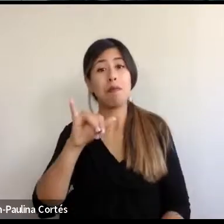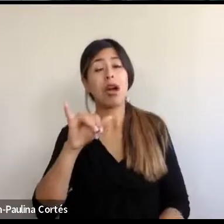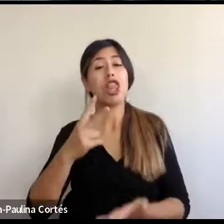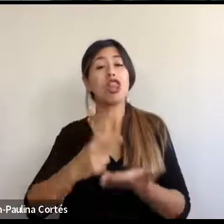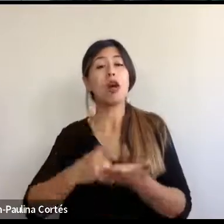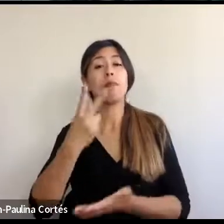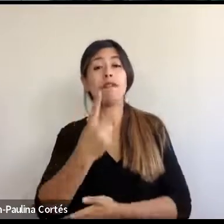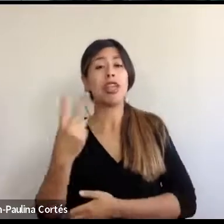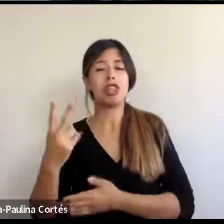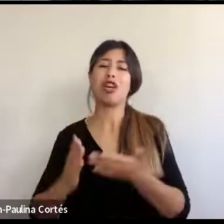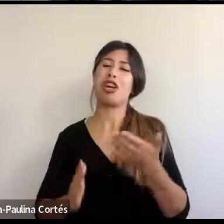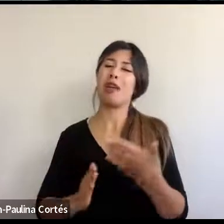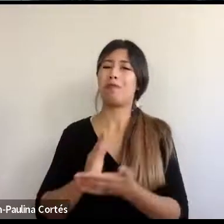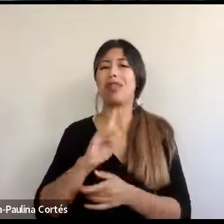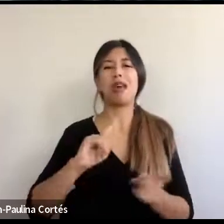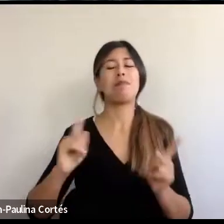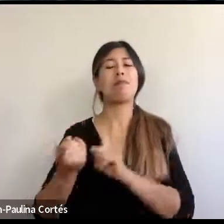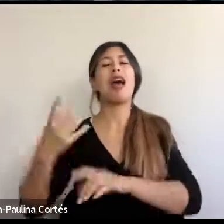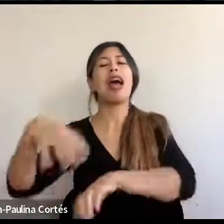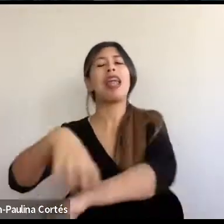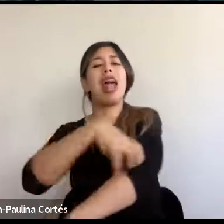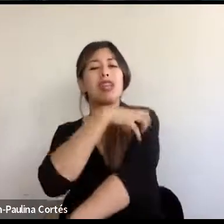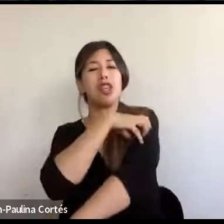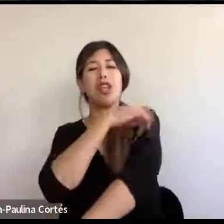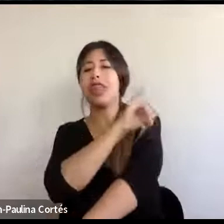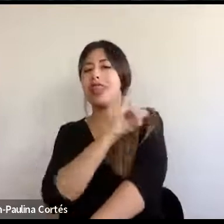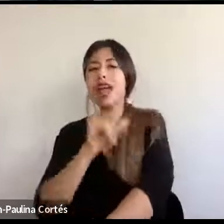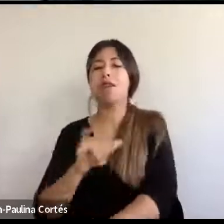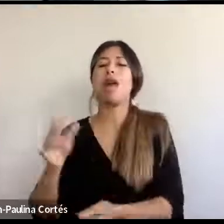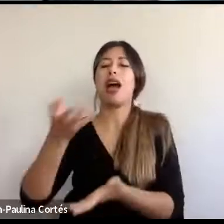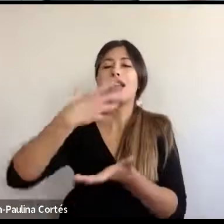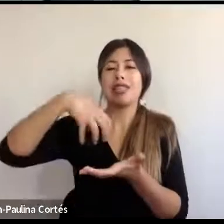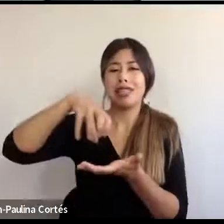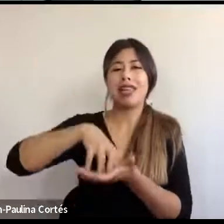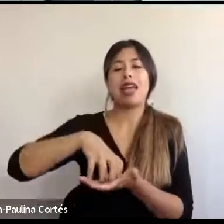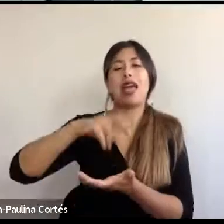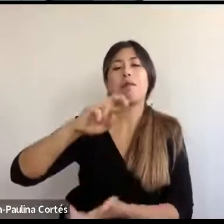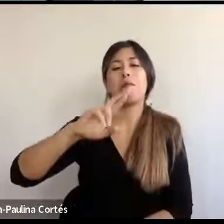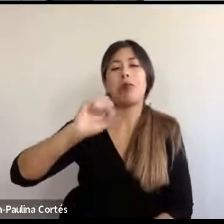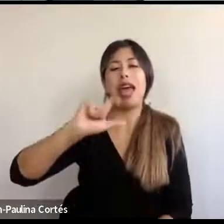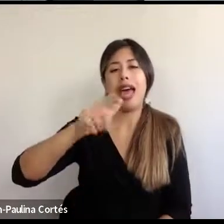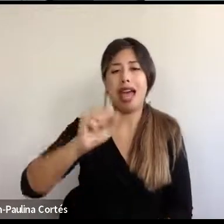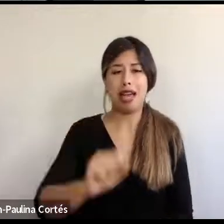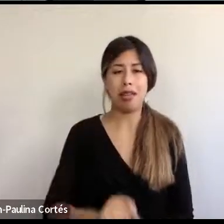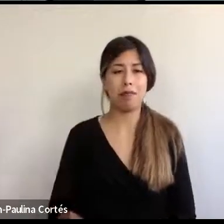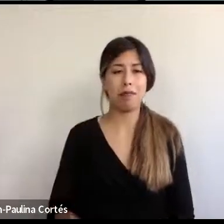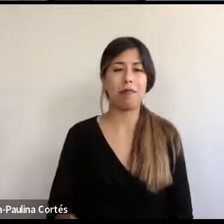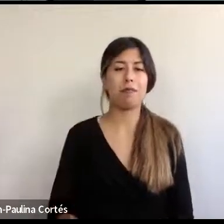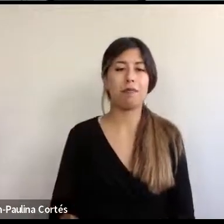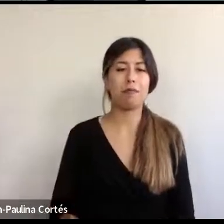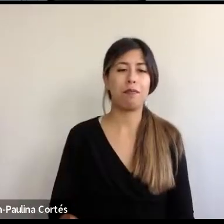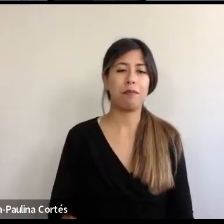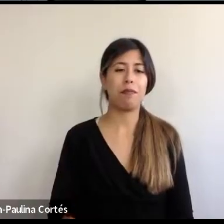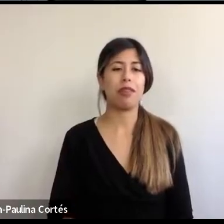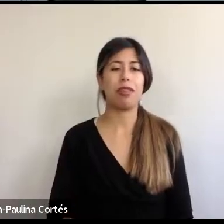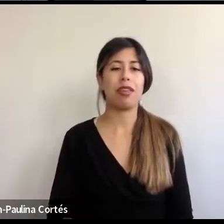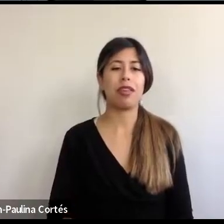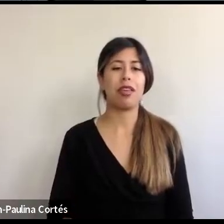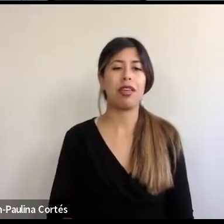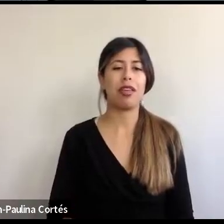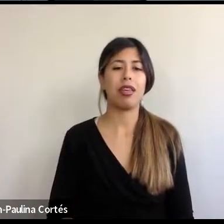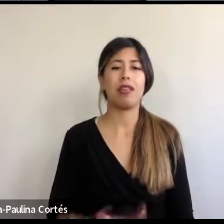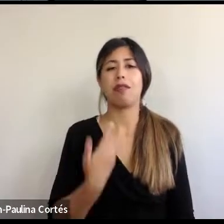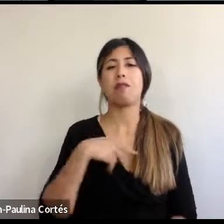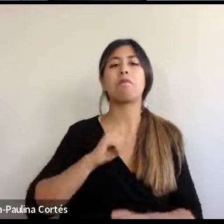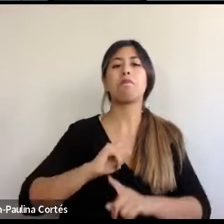be also, these last 2 years were even tougher for them than for us, because they, every